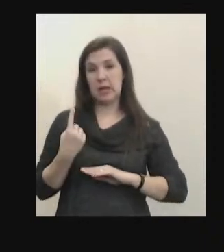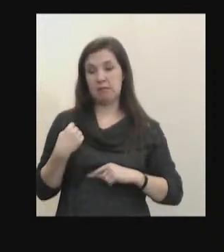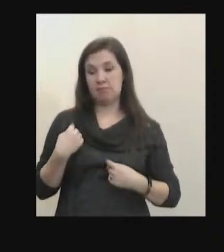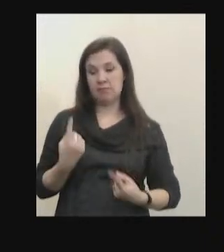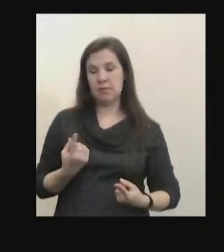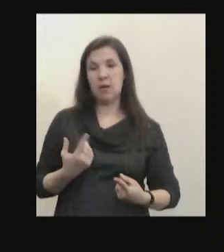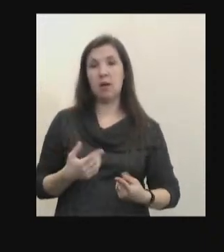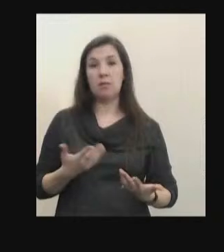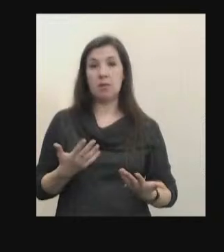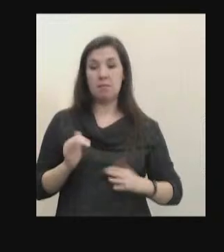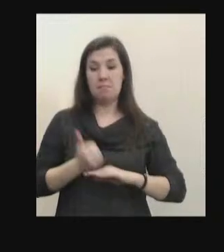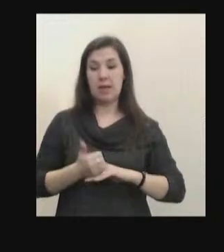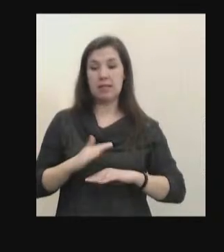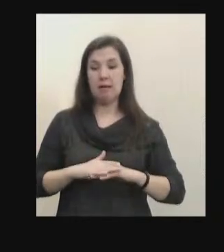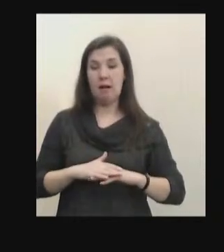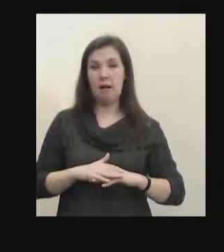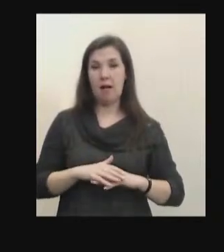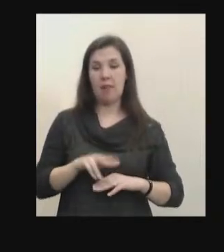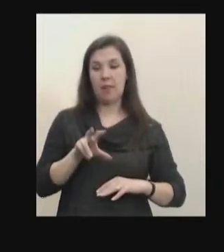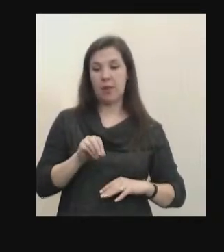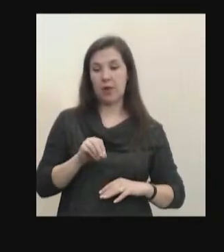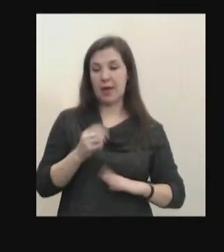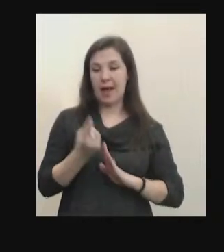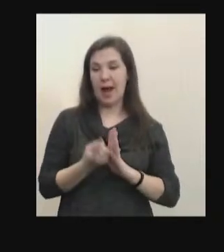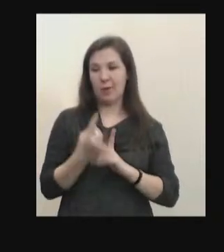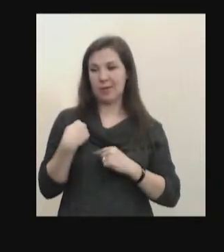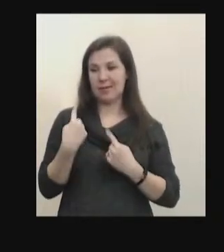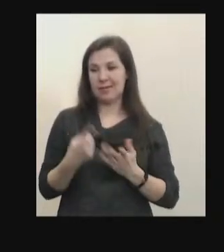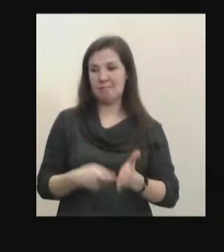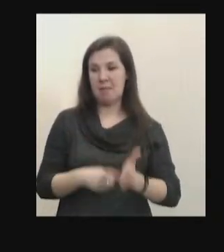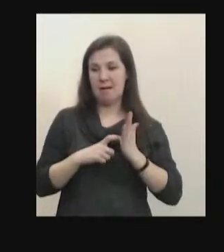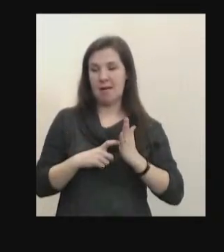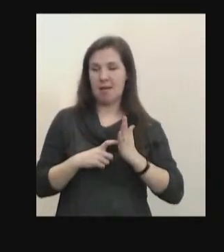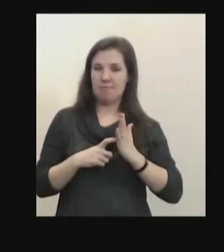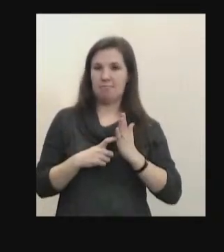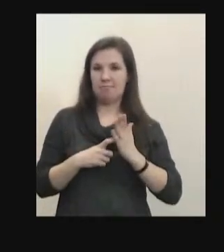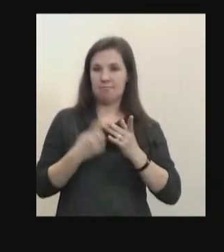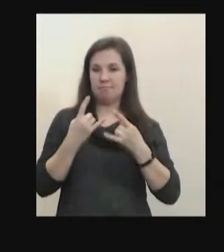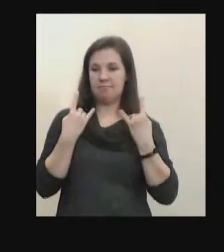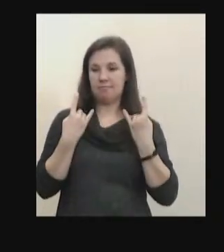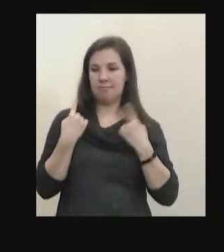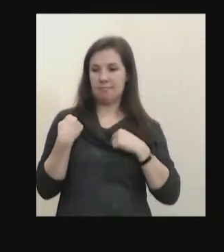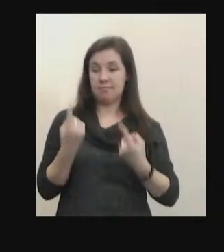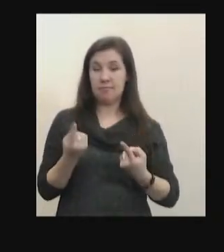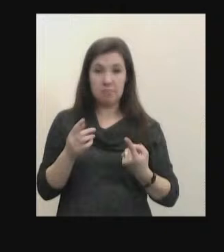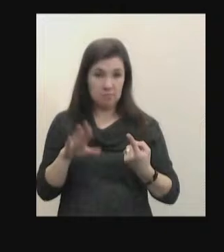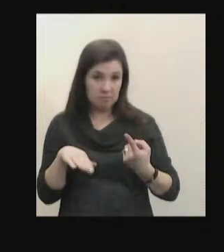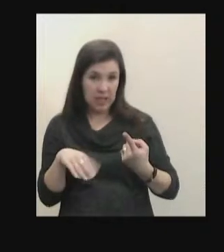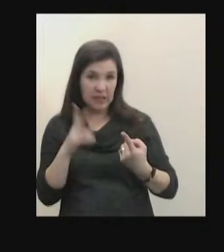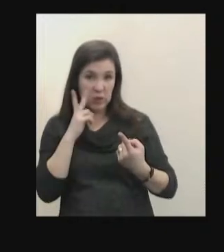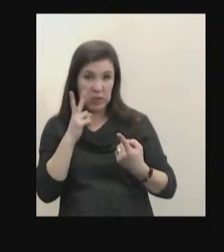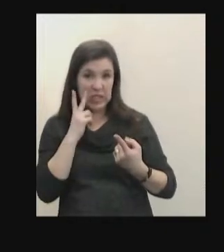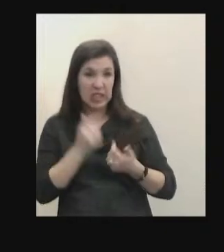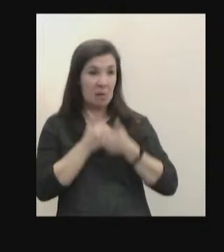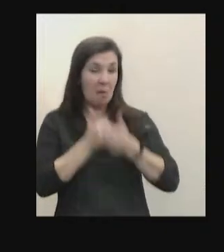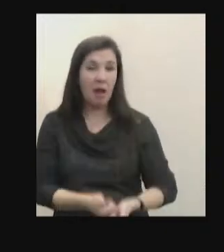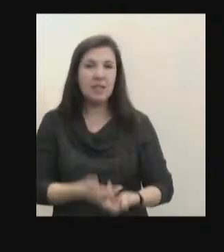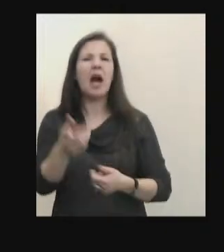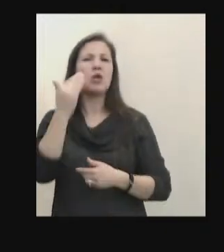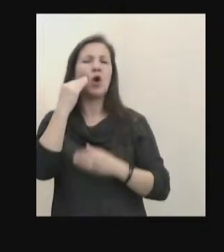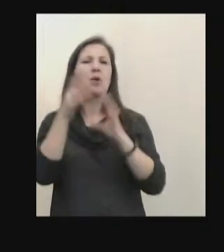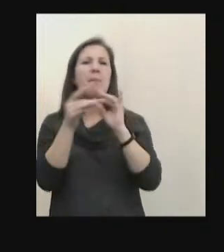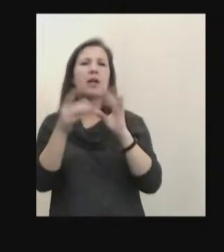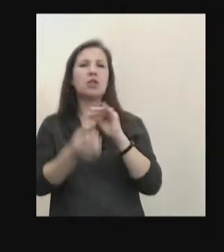so hours that the mandate's been in effect, have you guys been seeing compliance? I know you mentioned that one